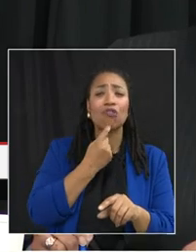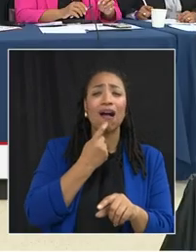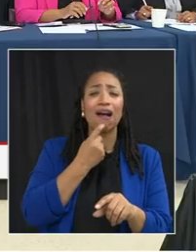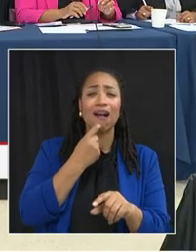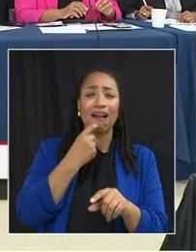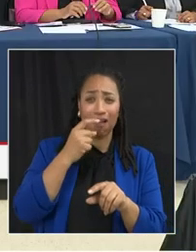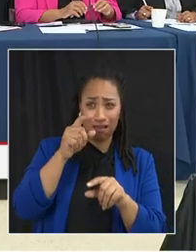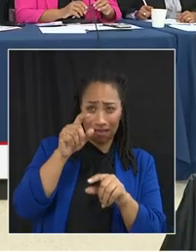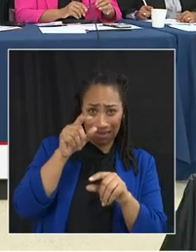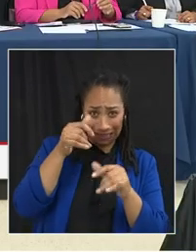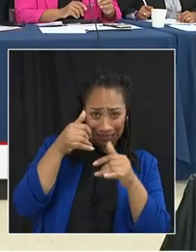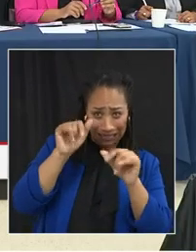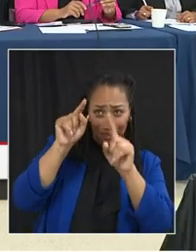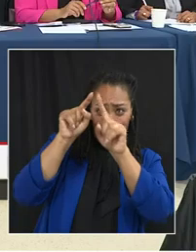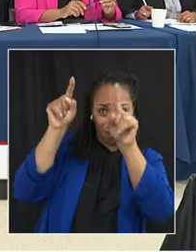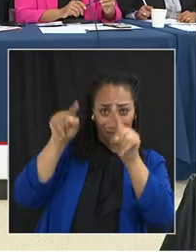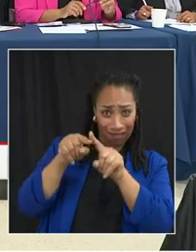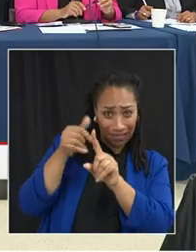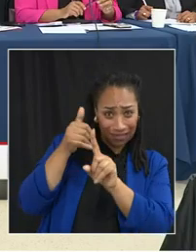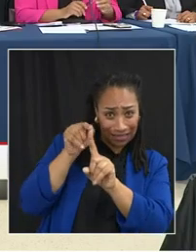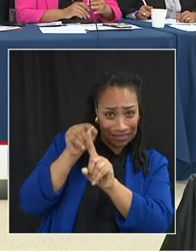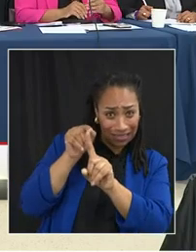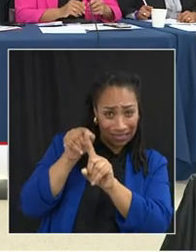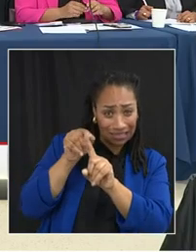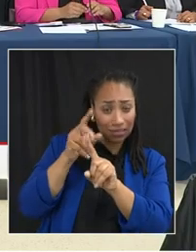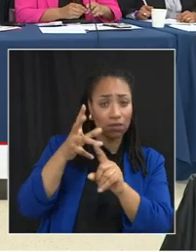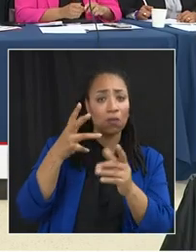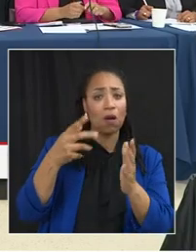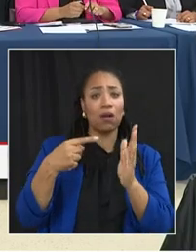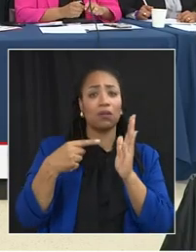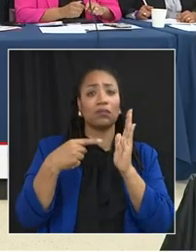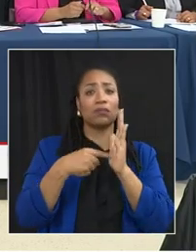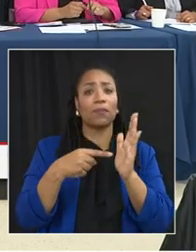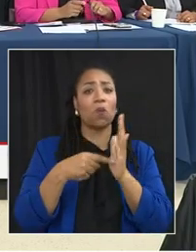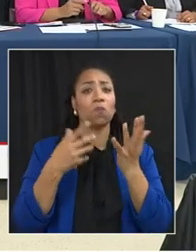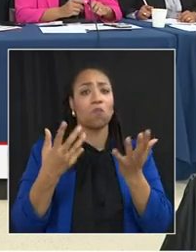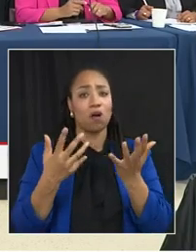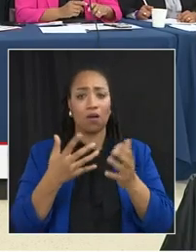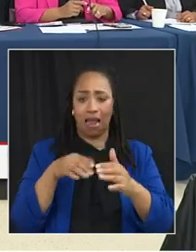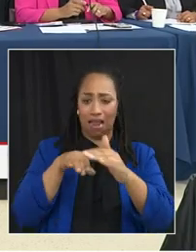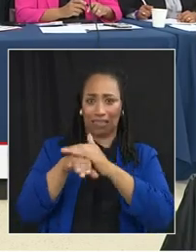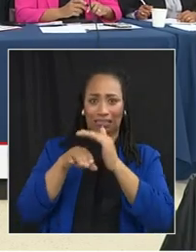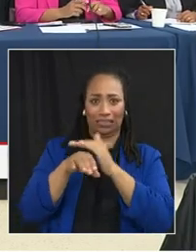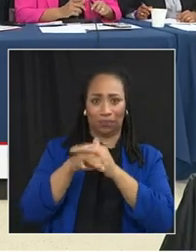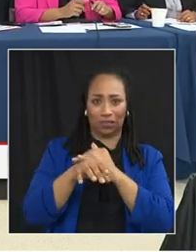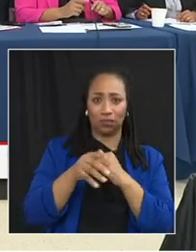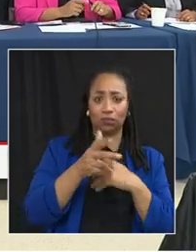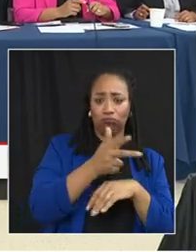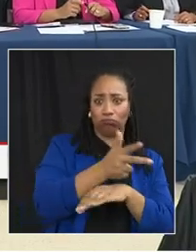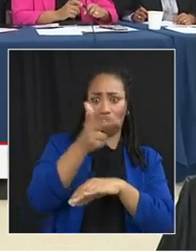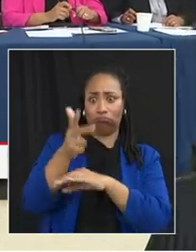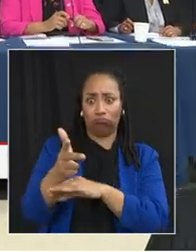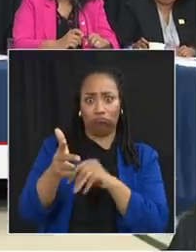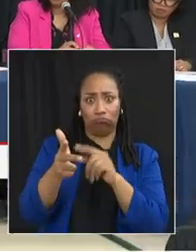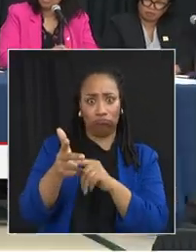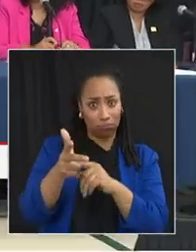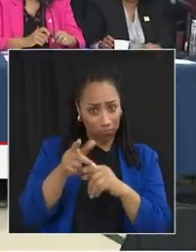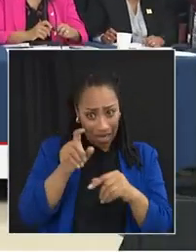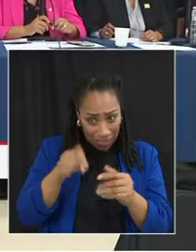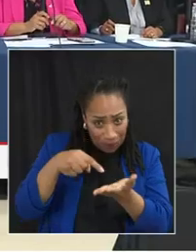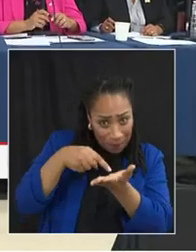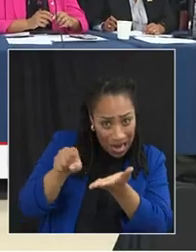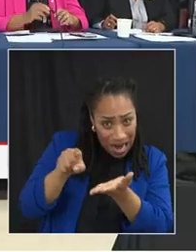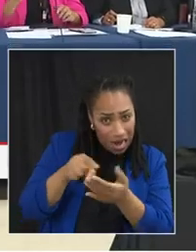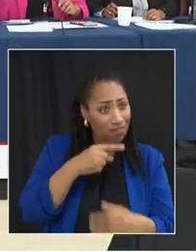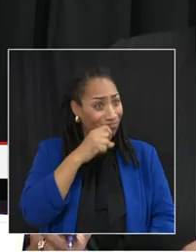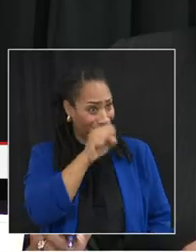accessibility for those who are handicapped, but you still honor the meter. Yes. Okay. I'll take that back. I to think my that's seniors. correct.